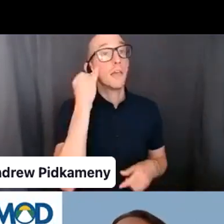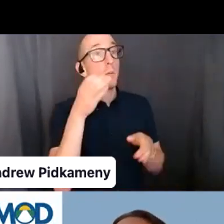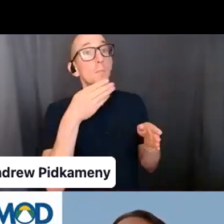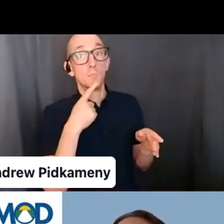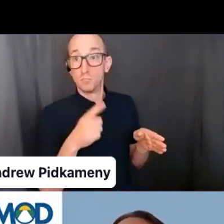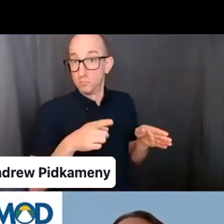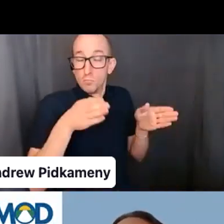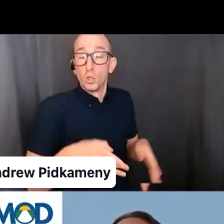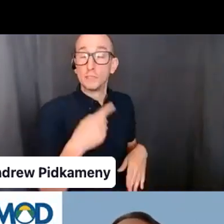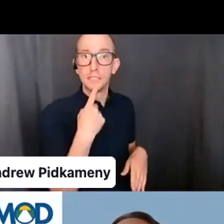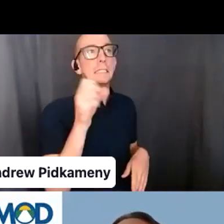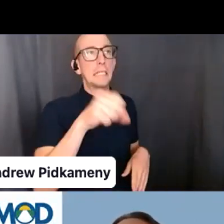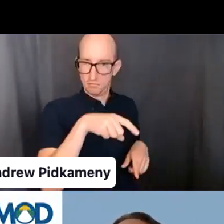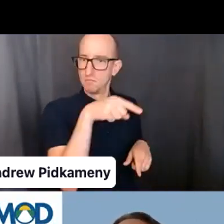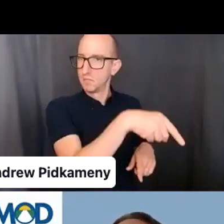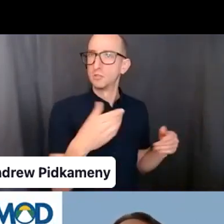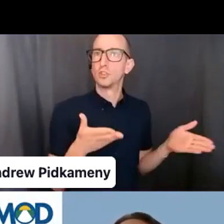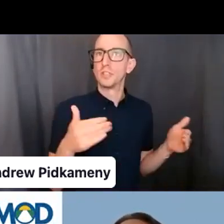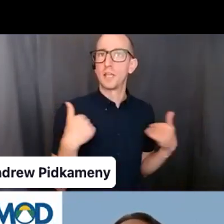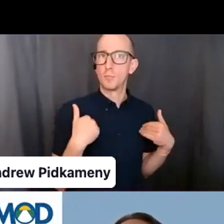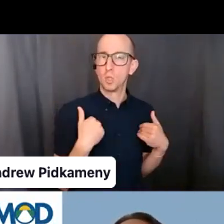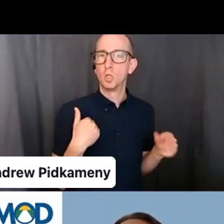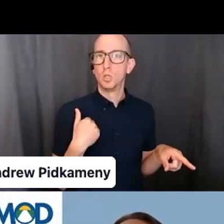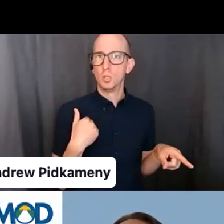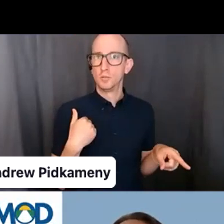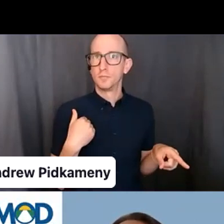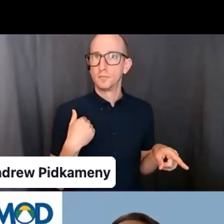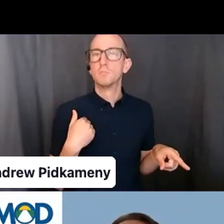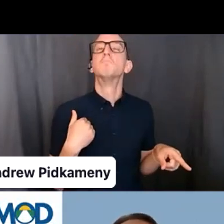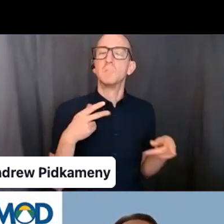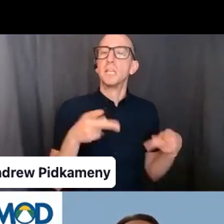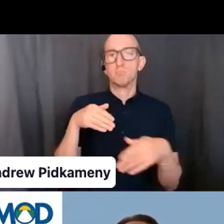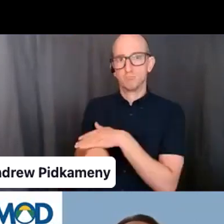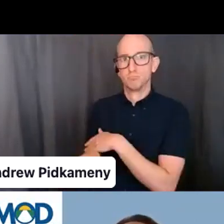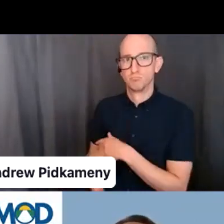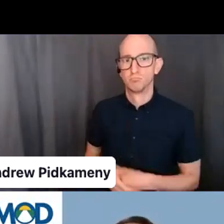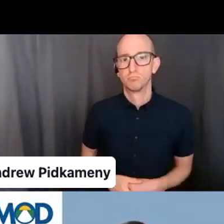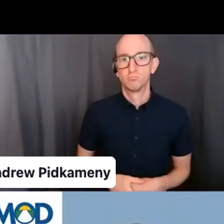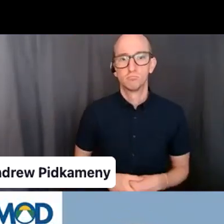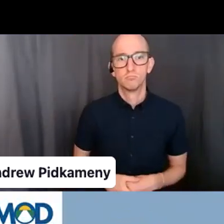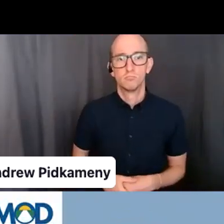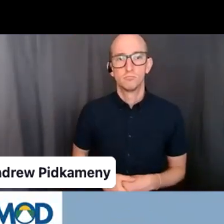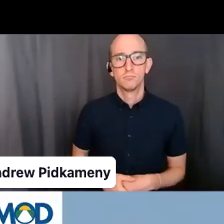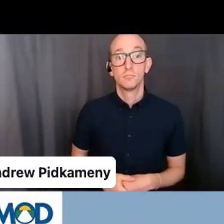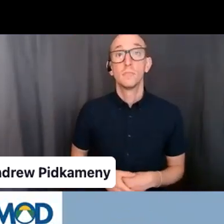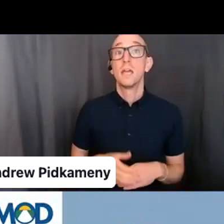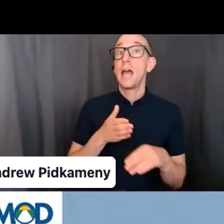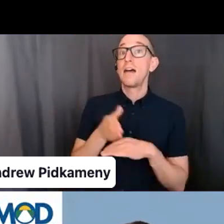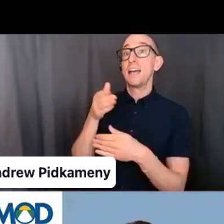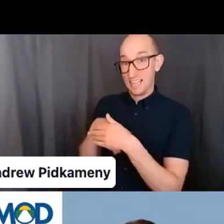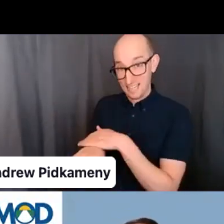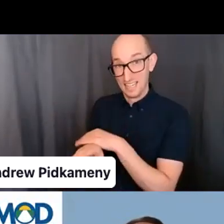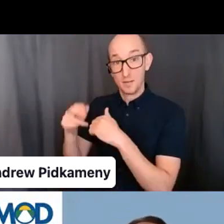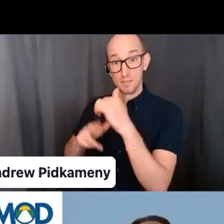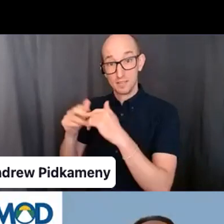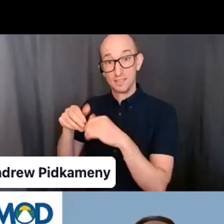that later on, then you let the dog in. Once in, the handler is responsible